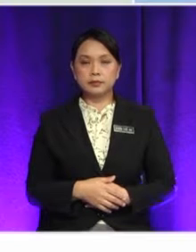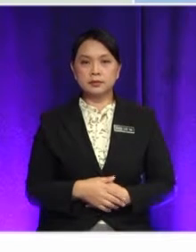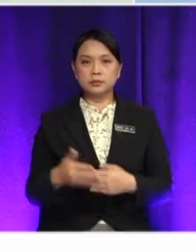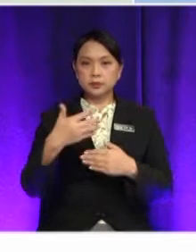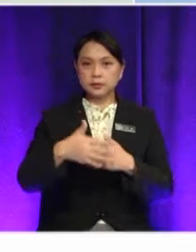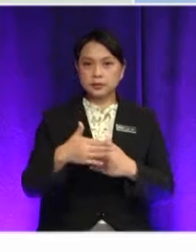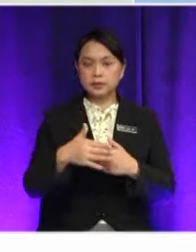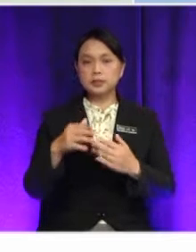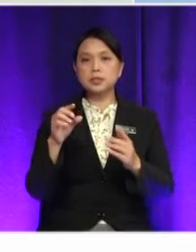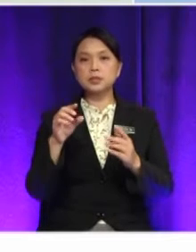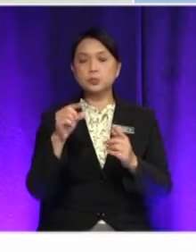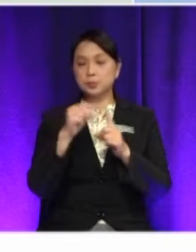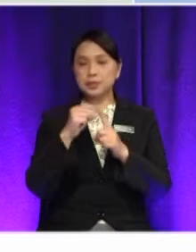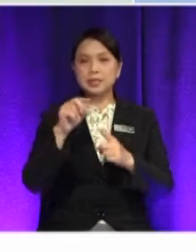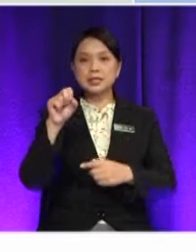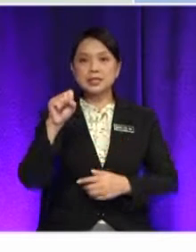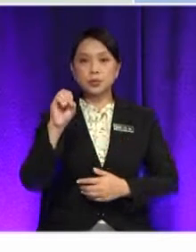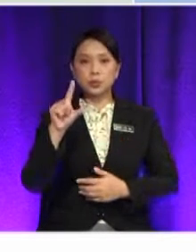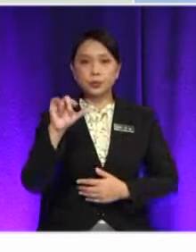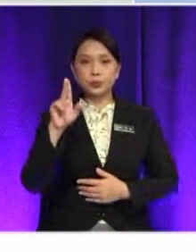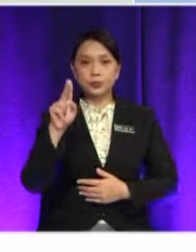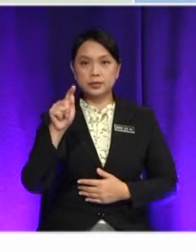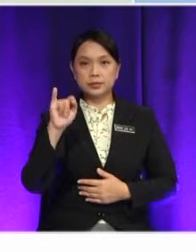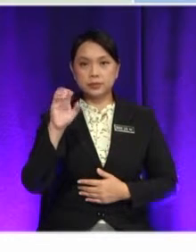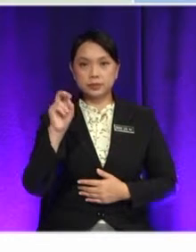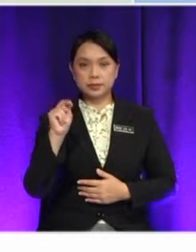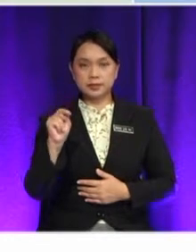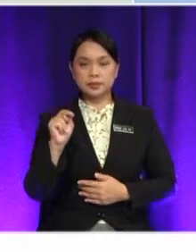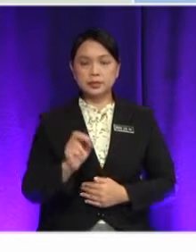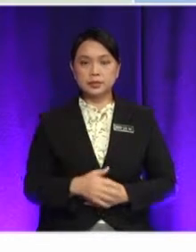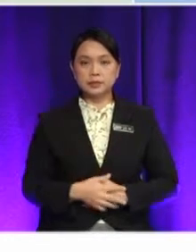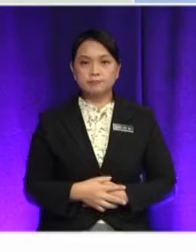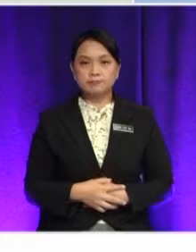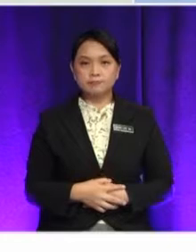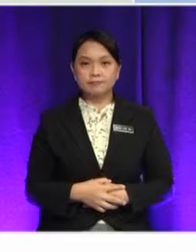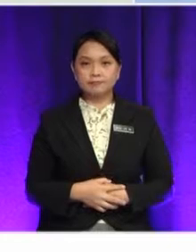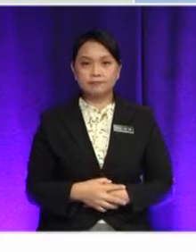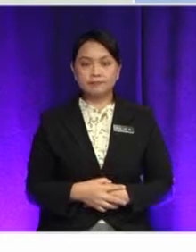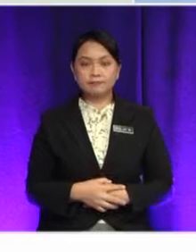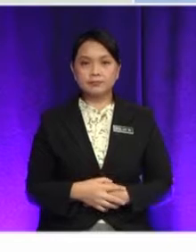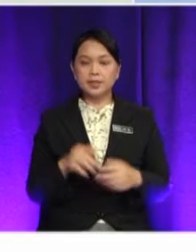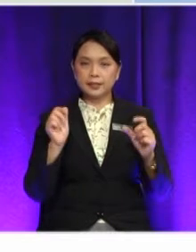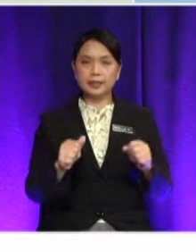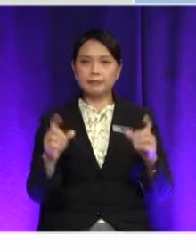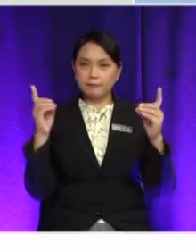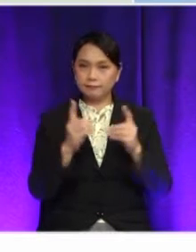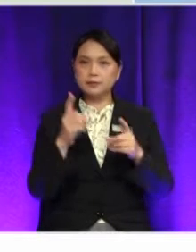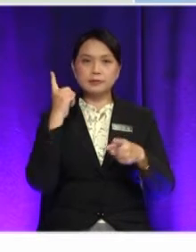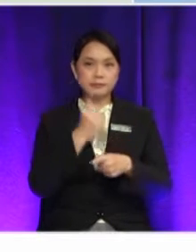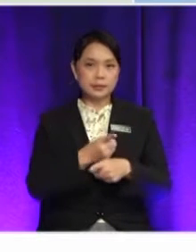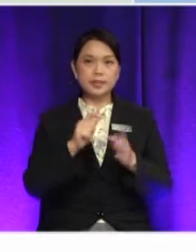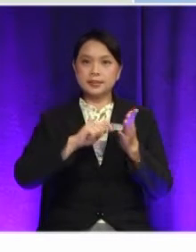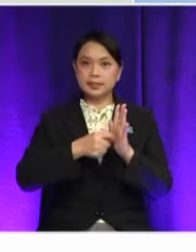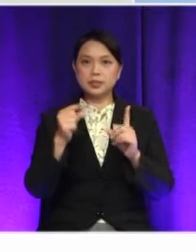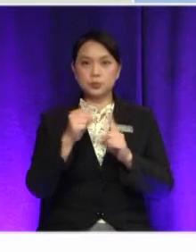is solution. Yes. Can you see that, girls and boys? Right. You obviously found the right keyword, but it